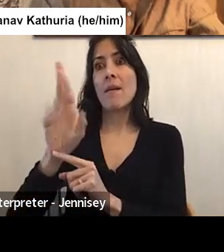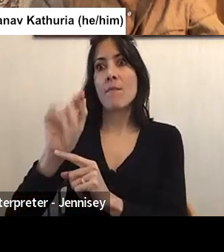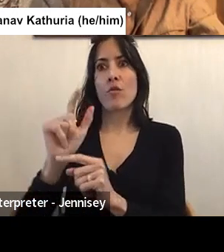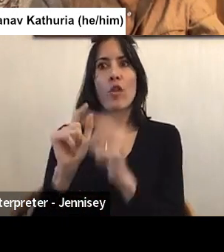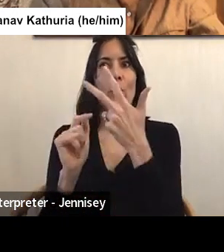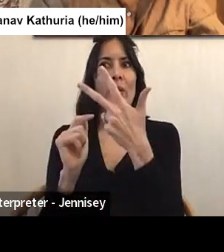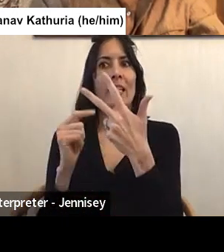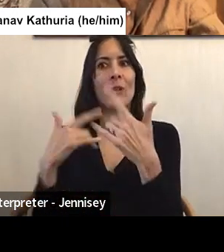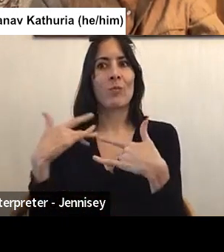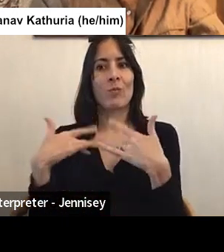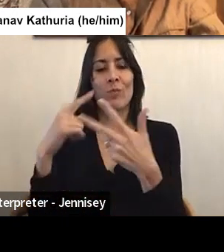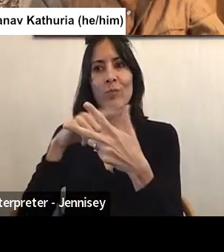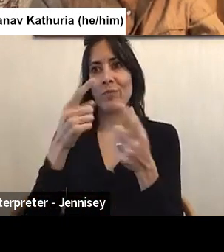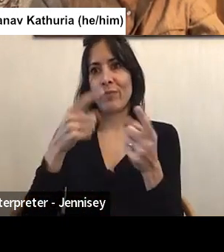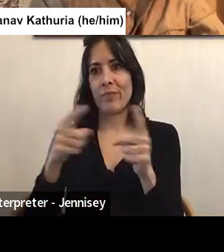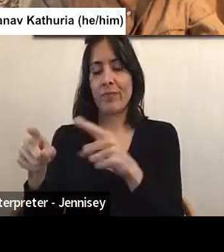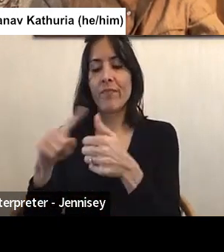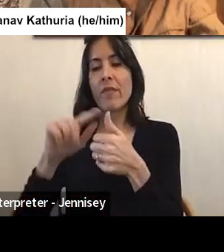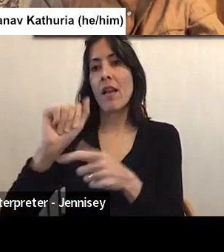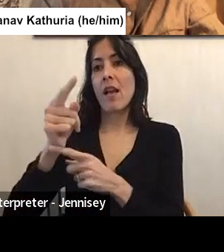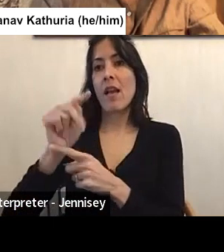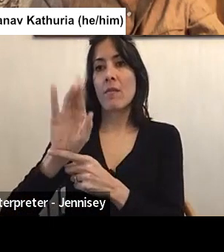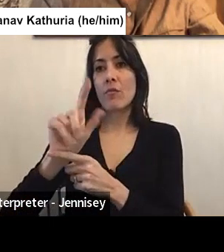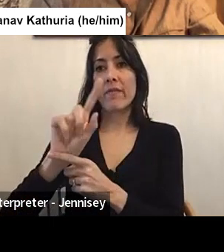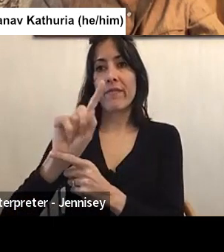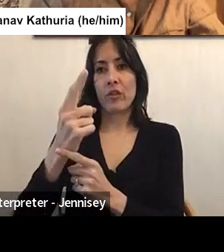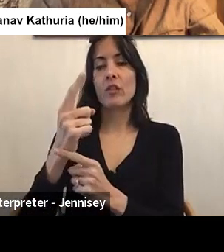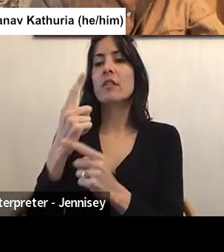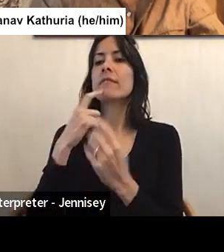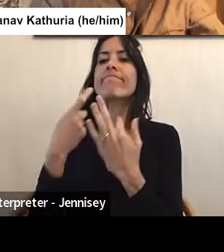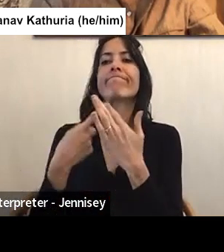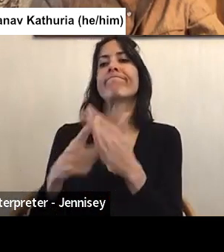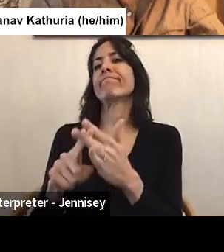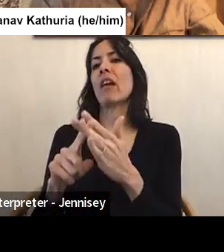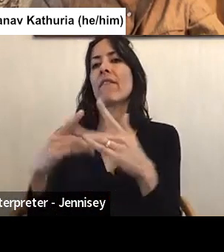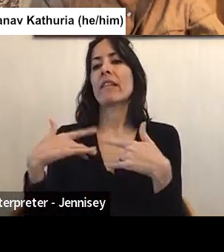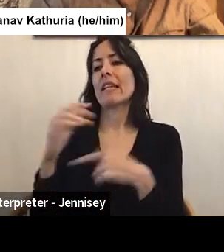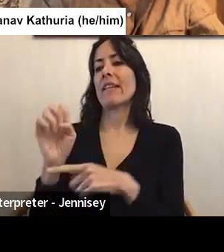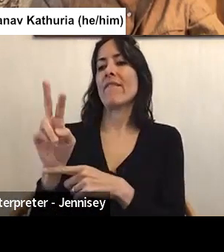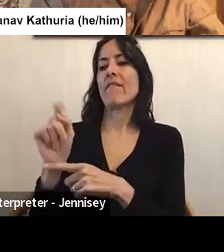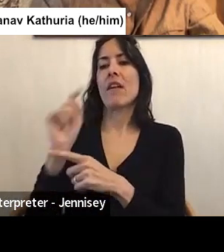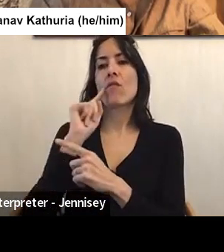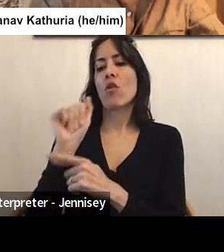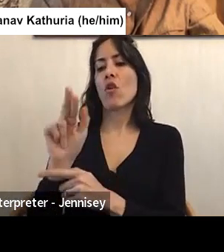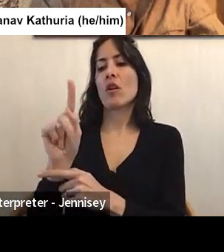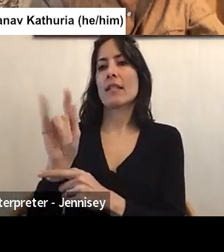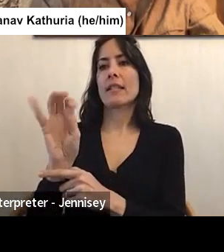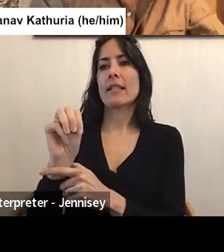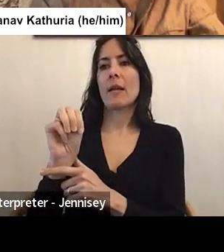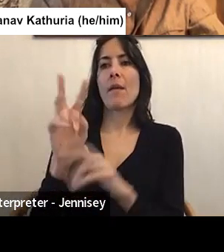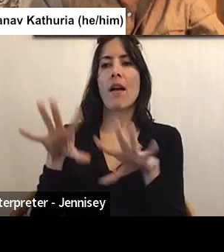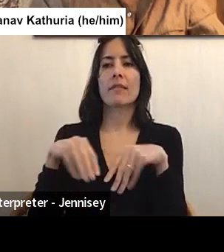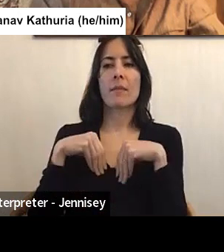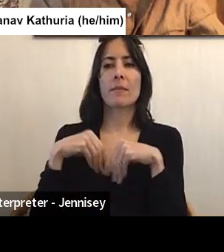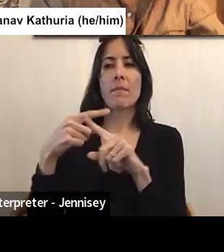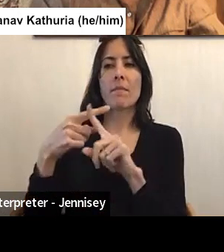first is on April 1st, and it is our kickoff event for Autism Acceptance Month. That will be April